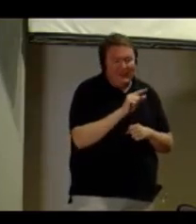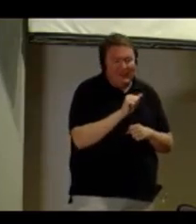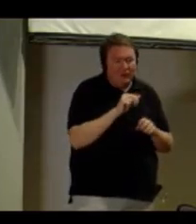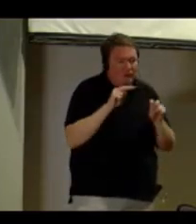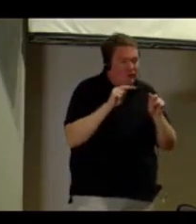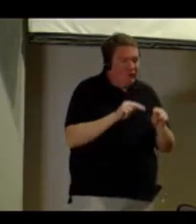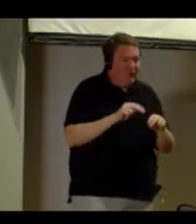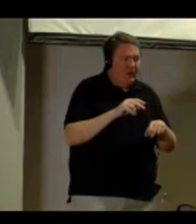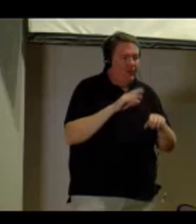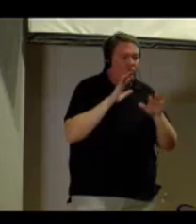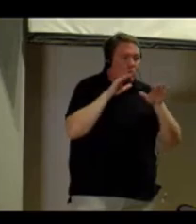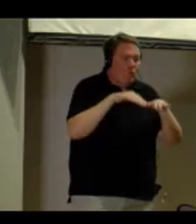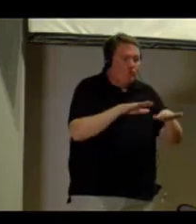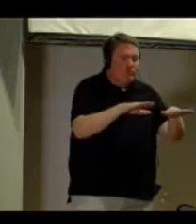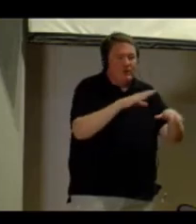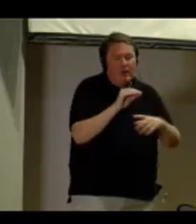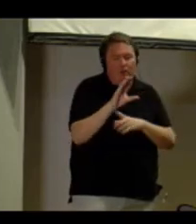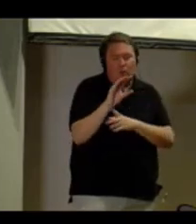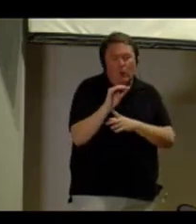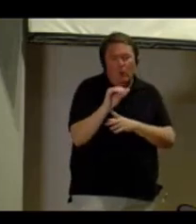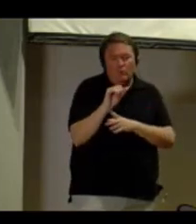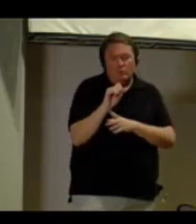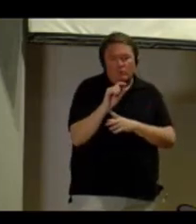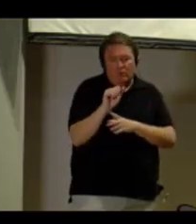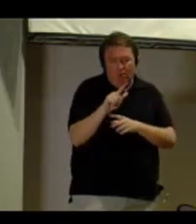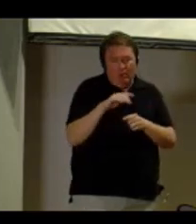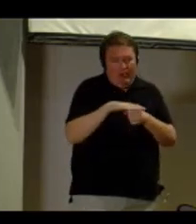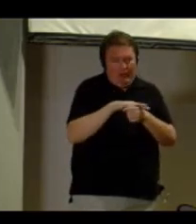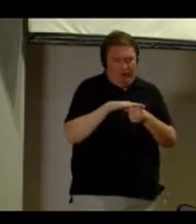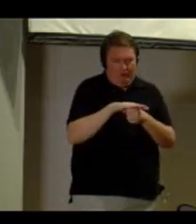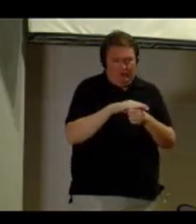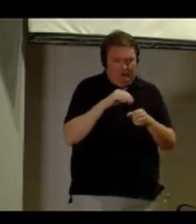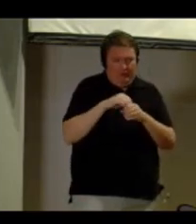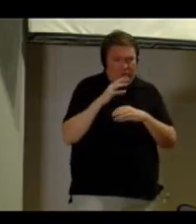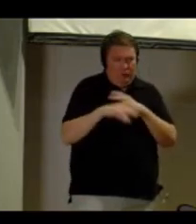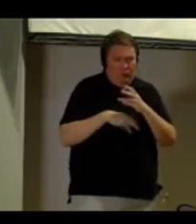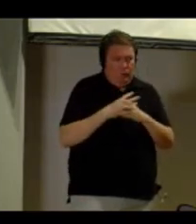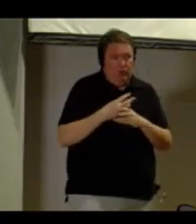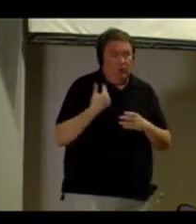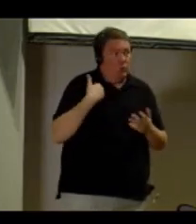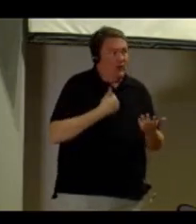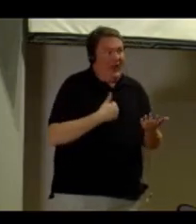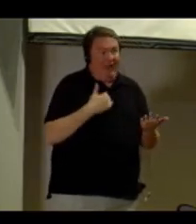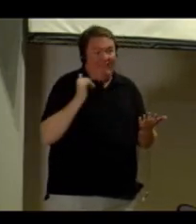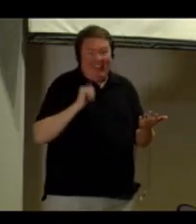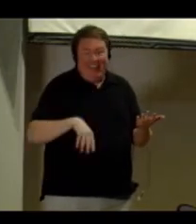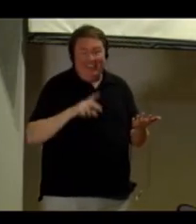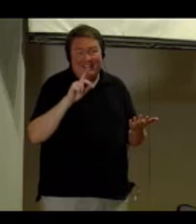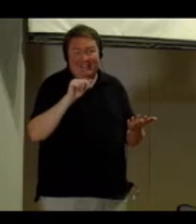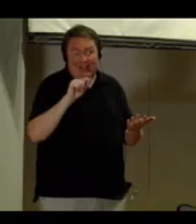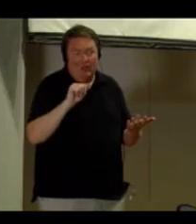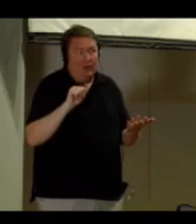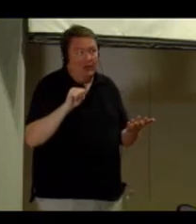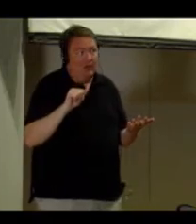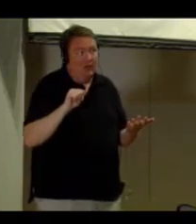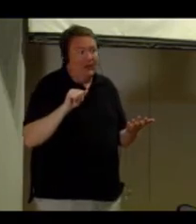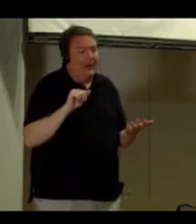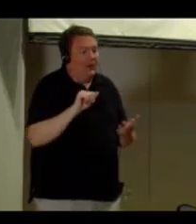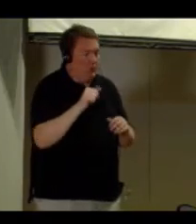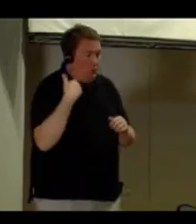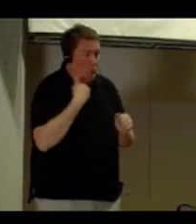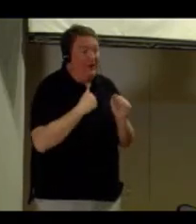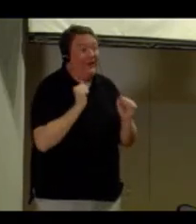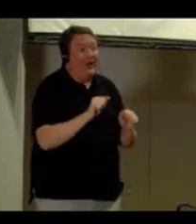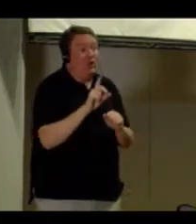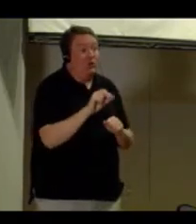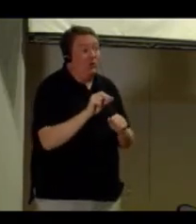and coastal areas of the world. And that's an extraordinary thing that historical documents can do if, and it's a big if, you can get